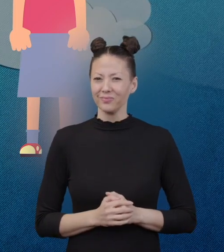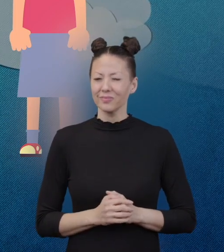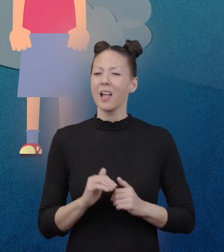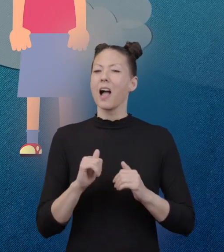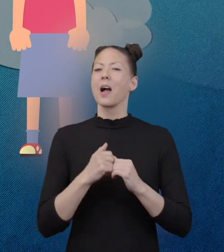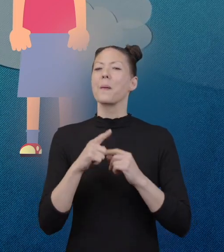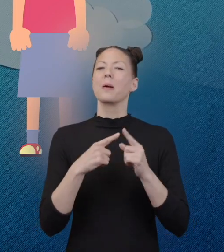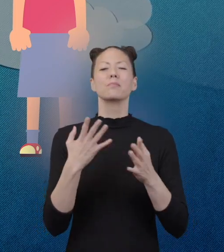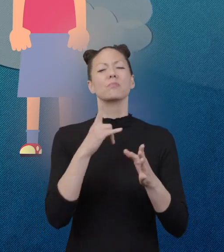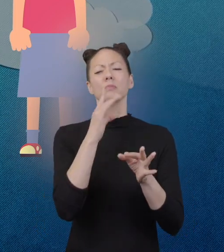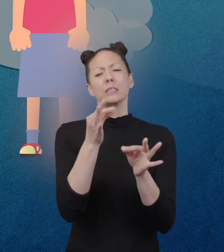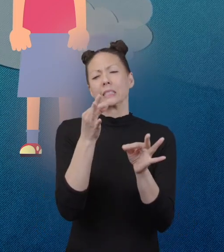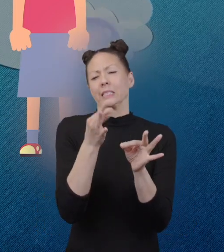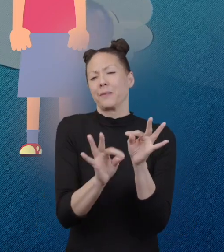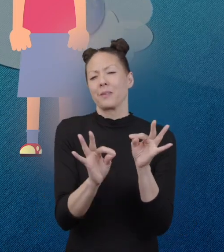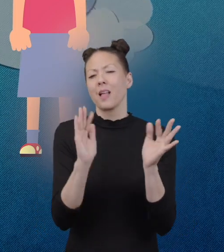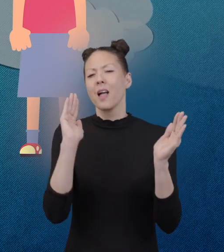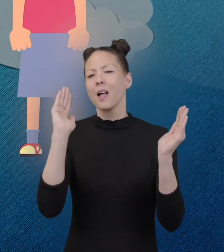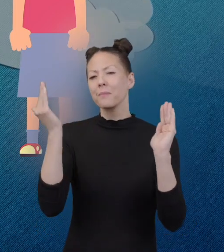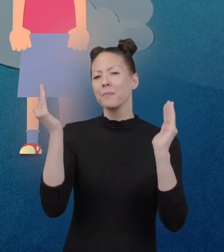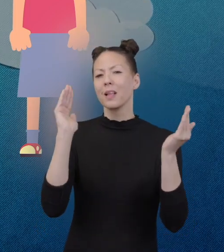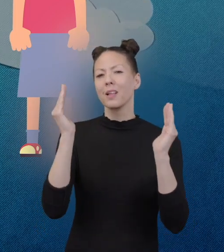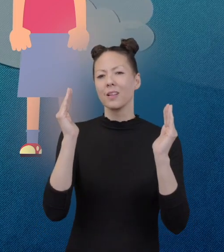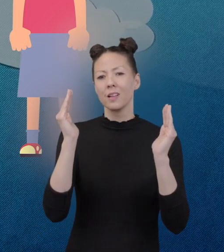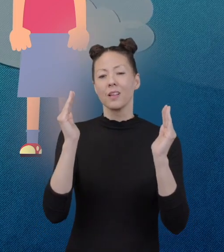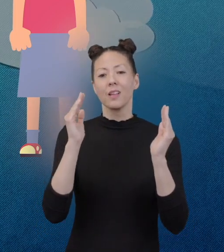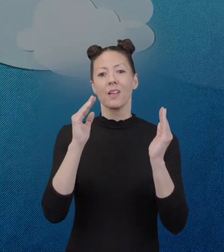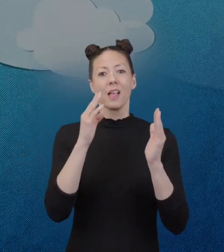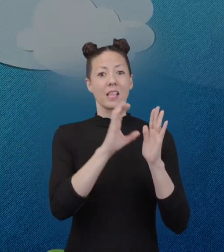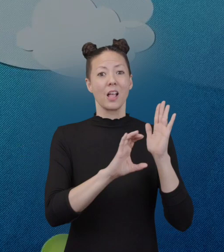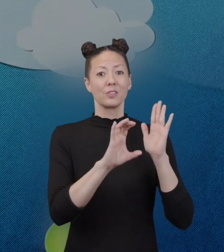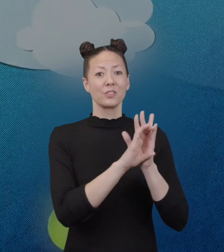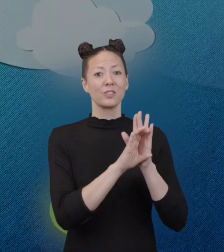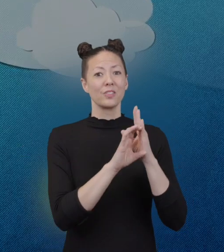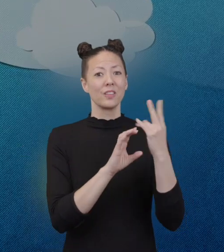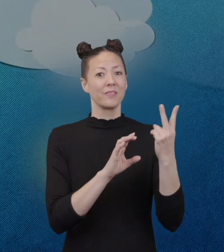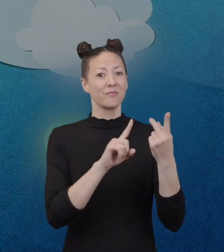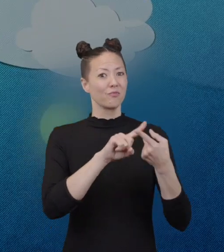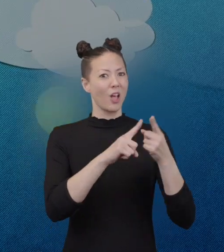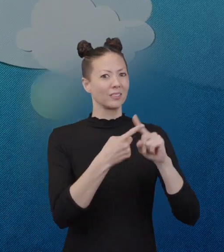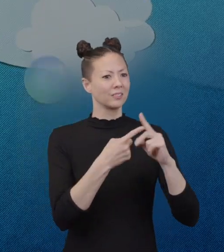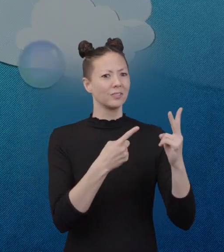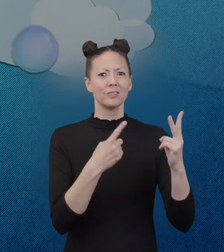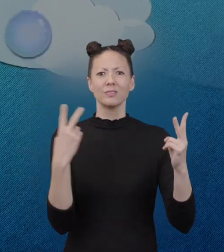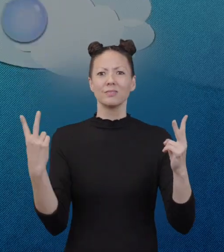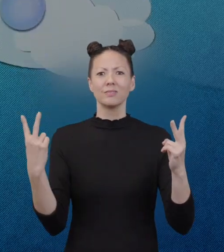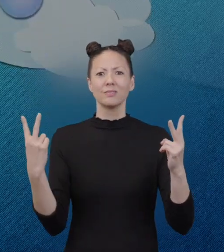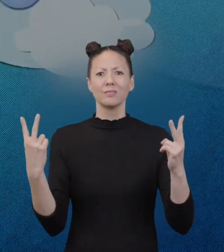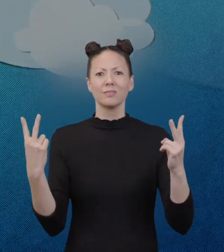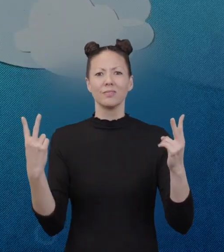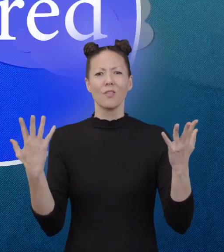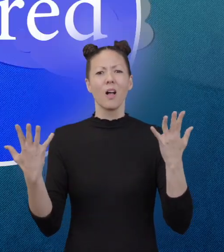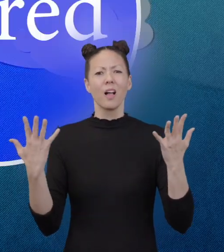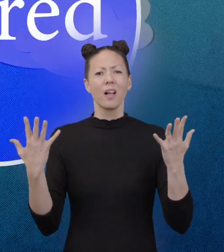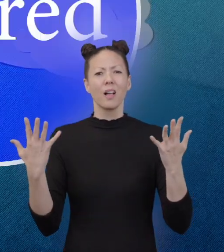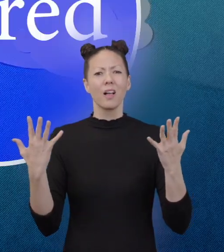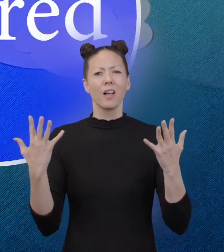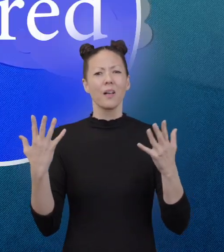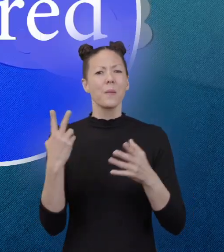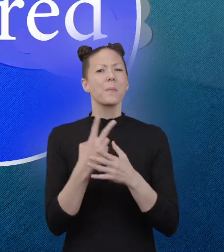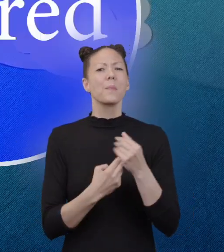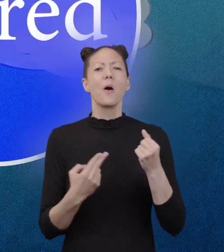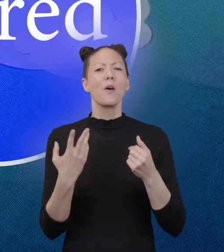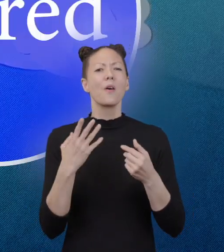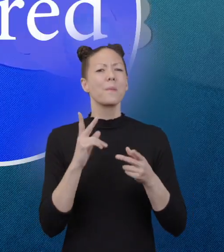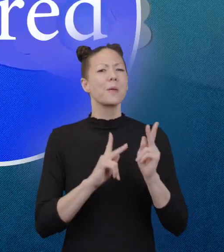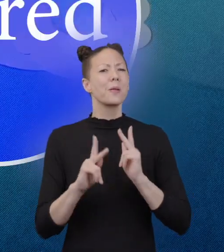How about we start with a simple comparison? Were the two characters in both stories friends? And were people in